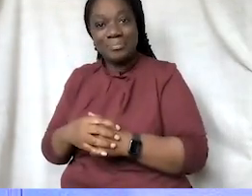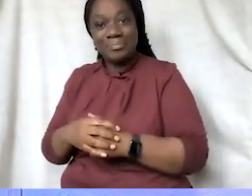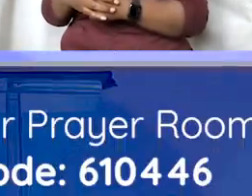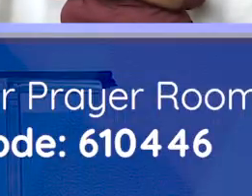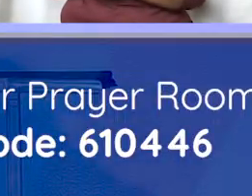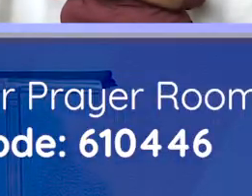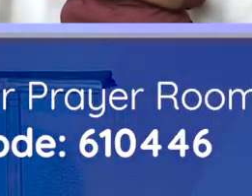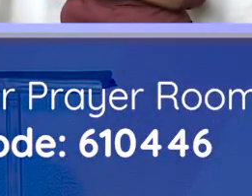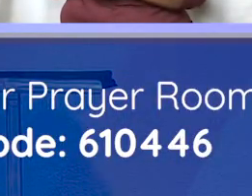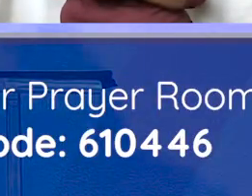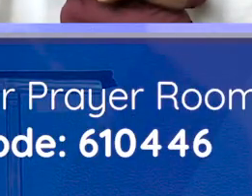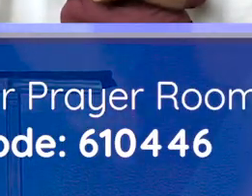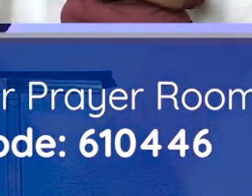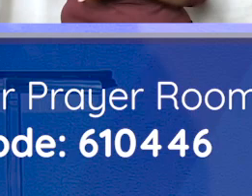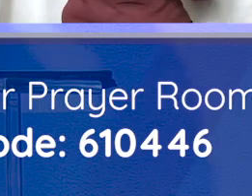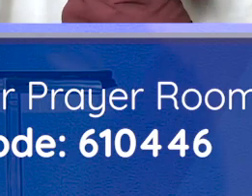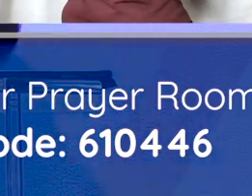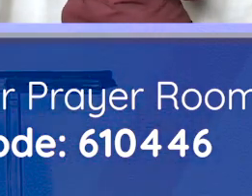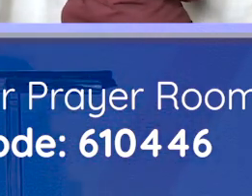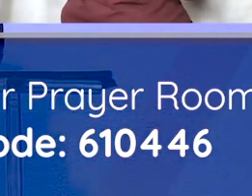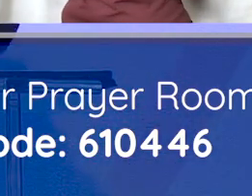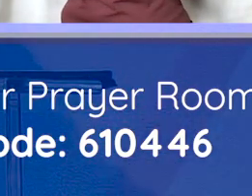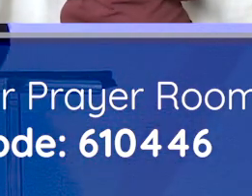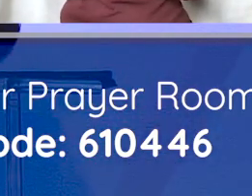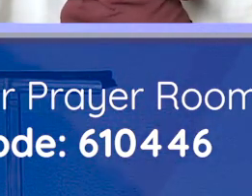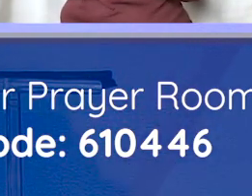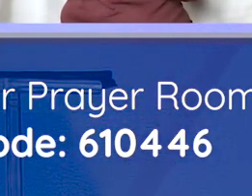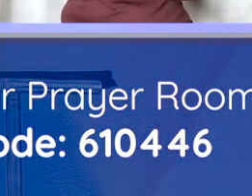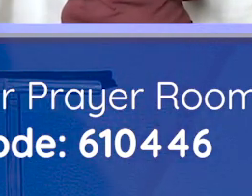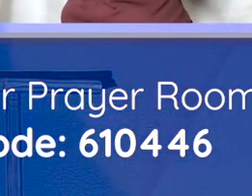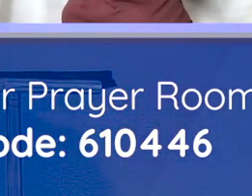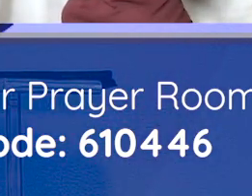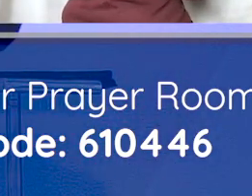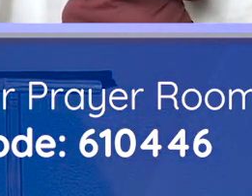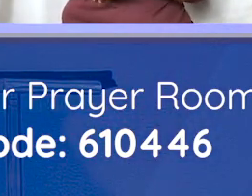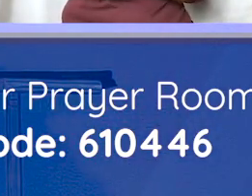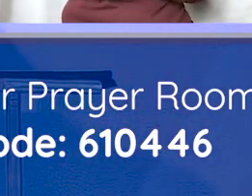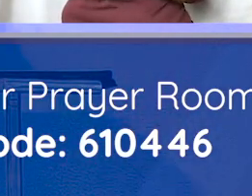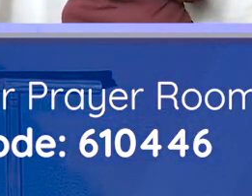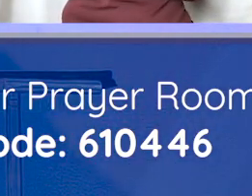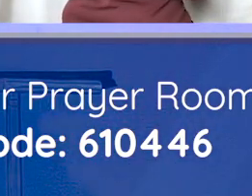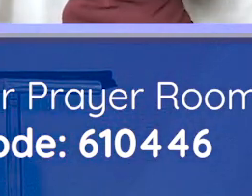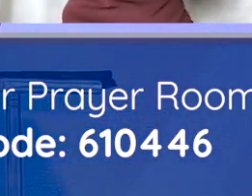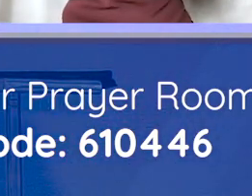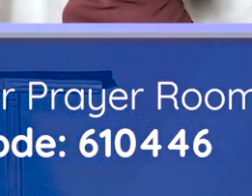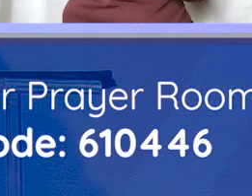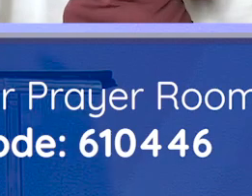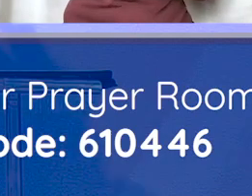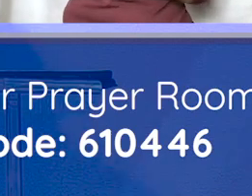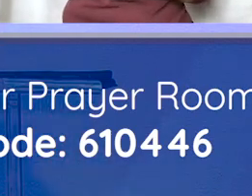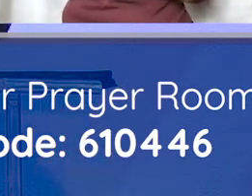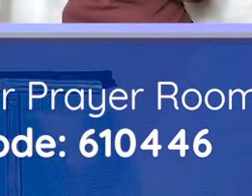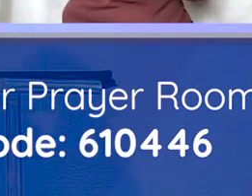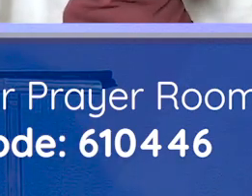visit our prayer room. We have a prayer room that is running on this campaign every evening.